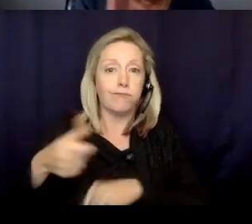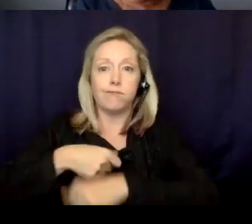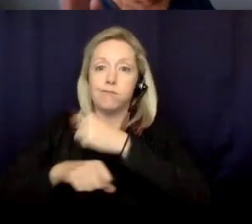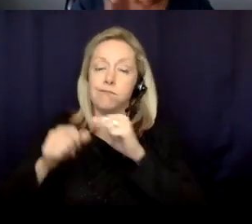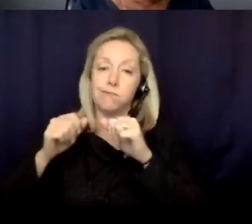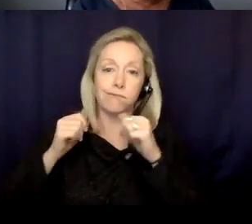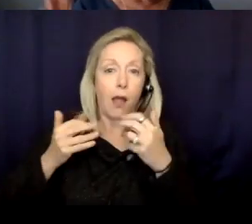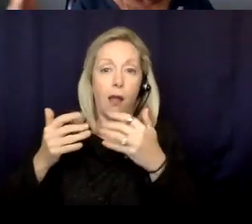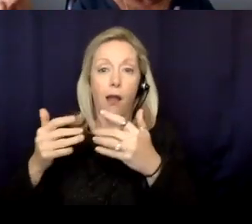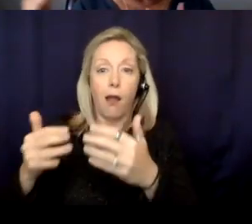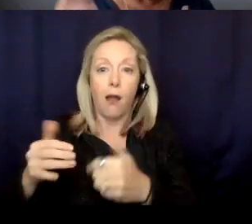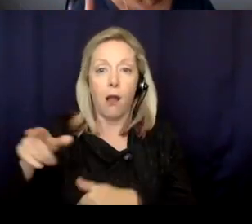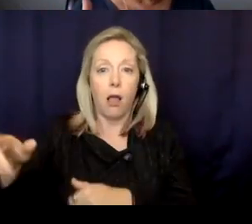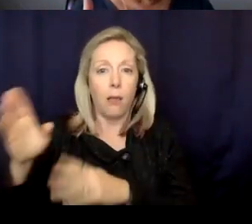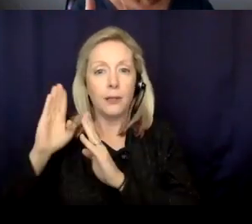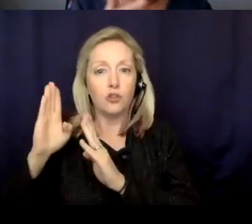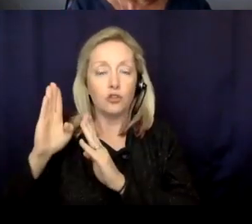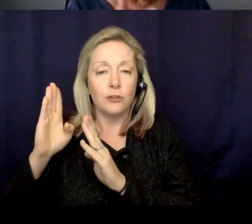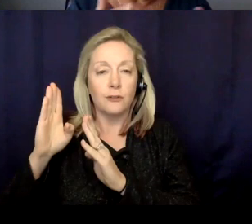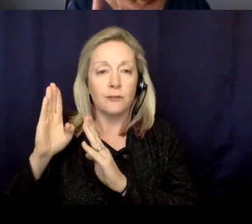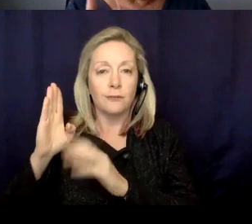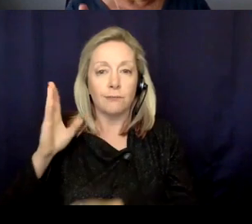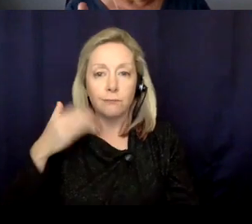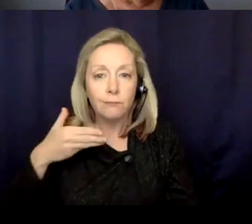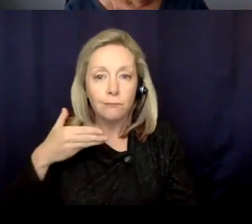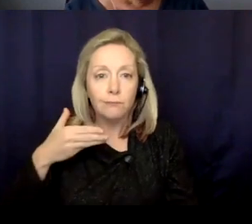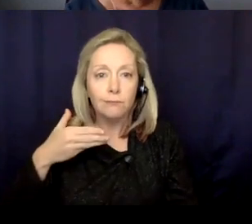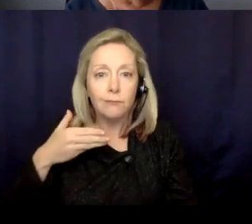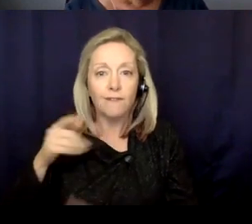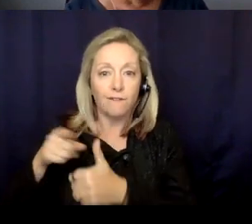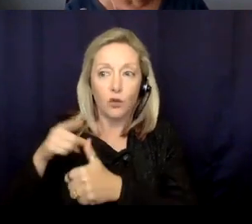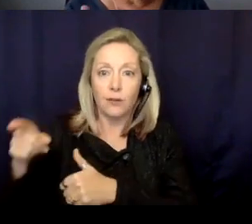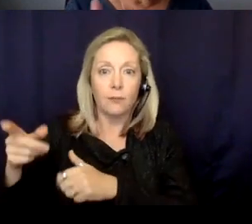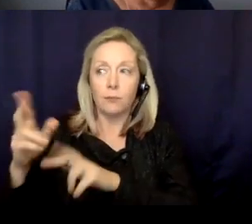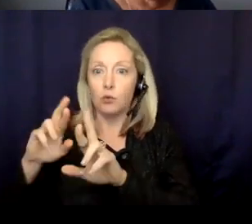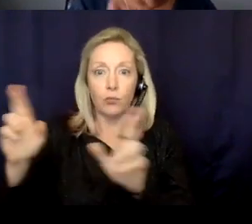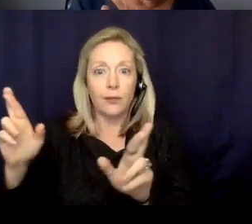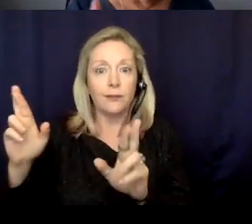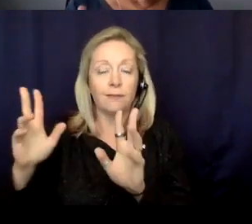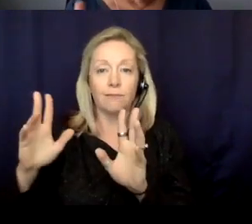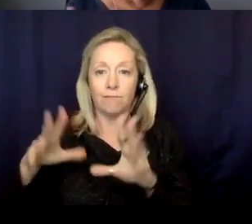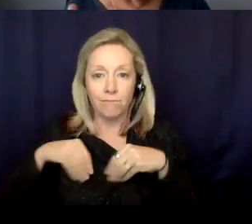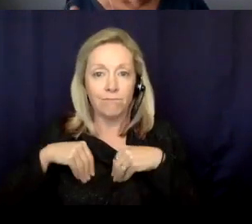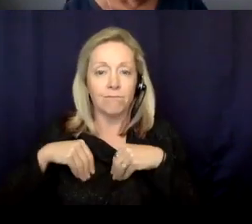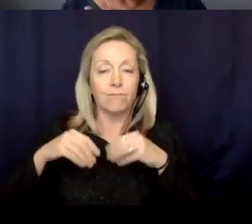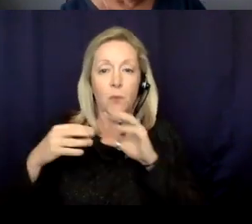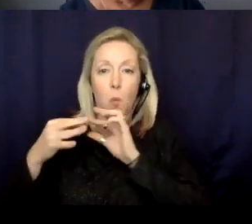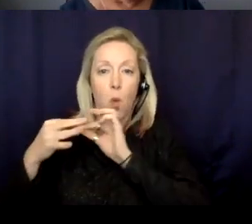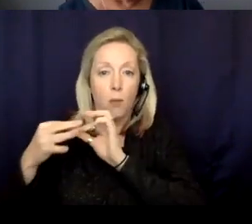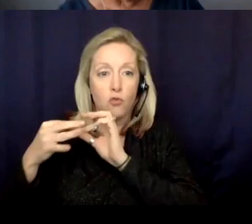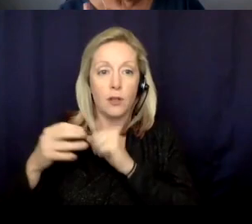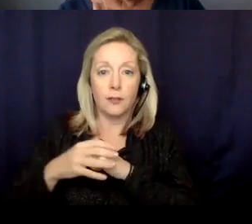our stuff and we're going and we forget that we need to get them on board first. And we need to give them kind of